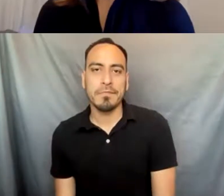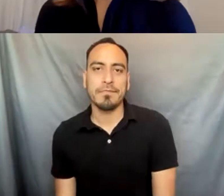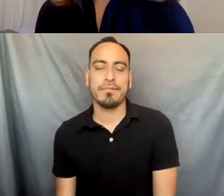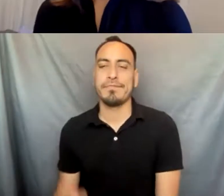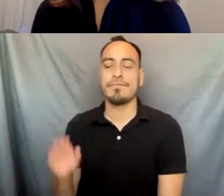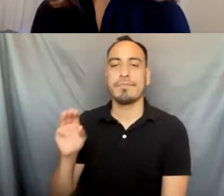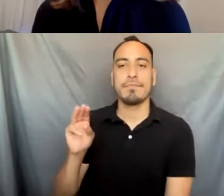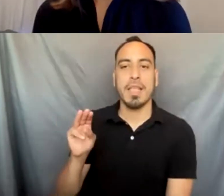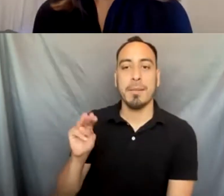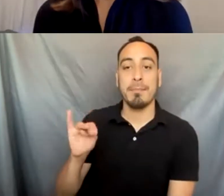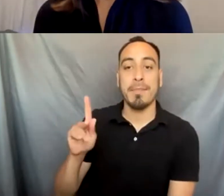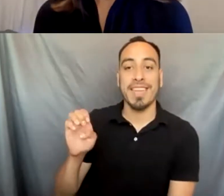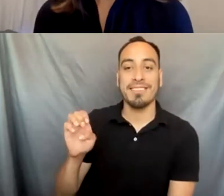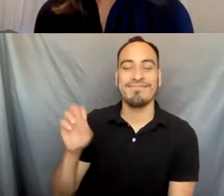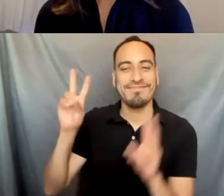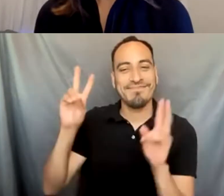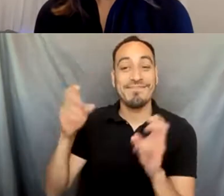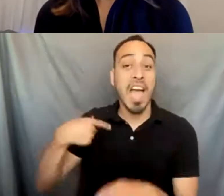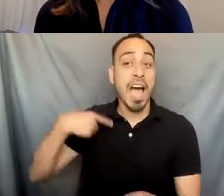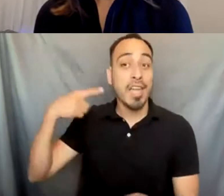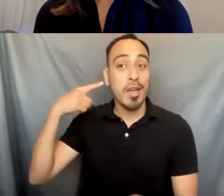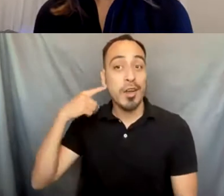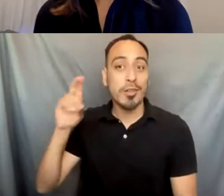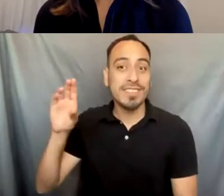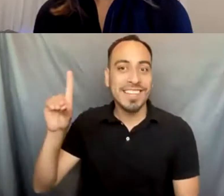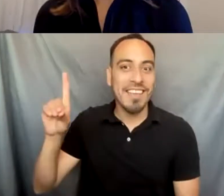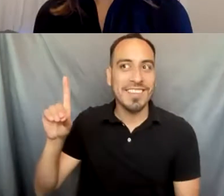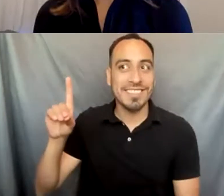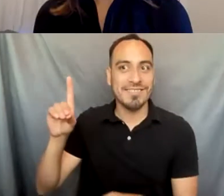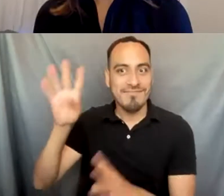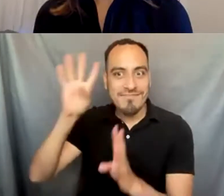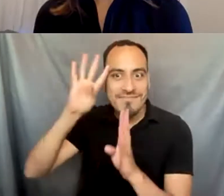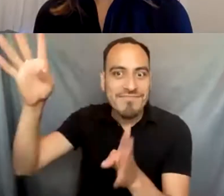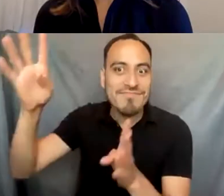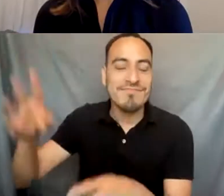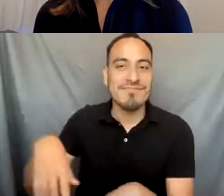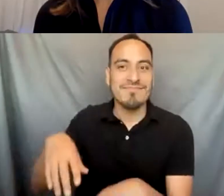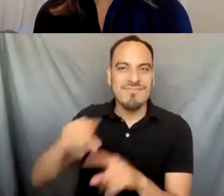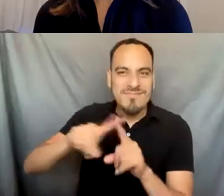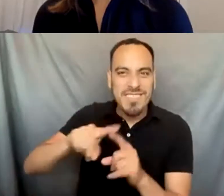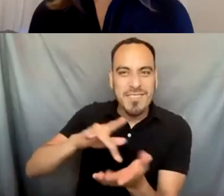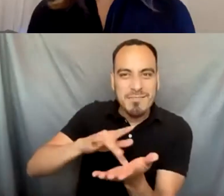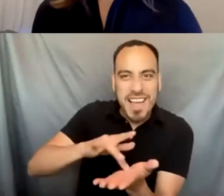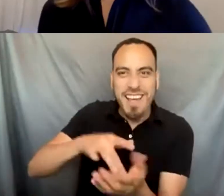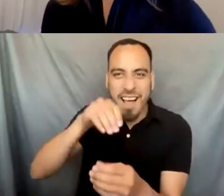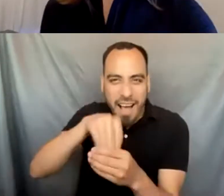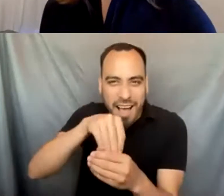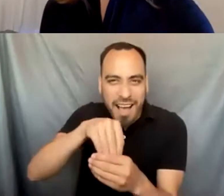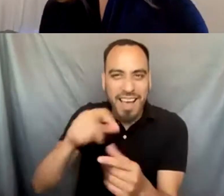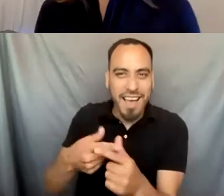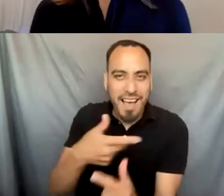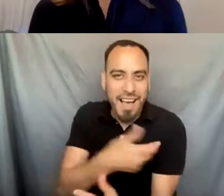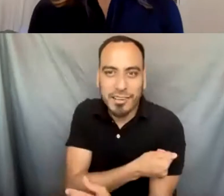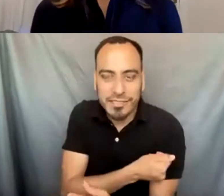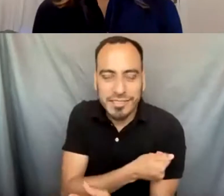I heard that UCLA developed an anti-allergy cocktail for people with severe allergies before getting vaccinated.